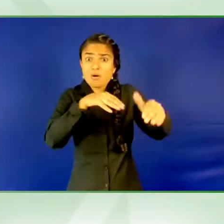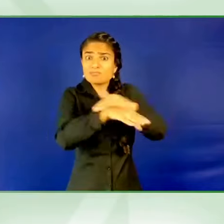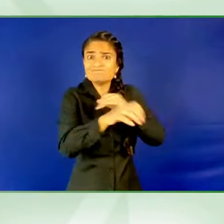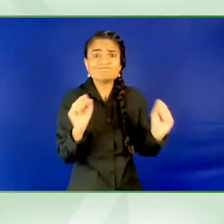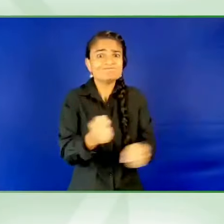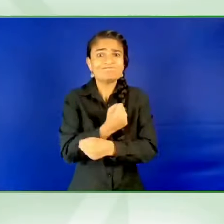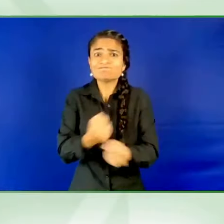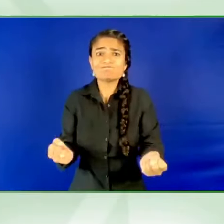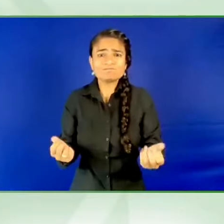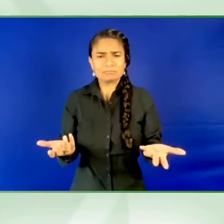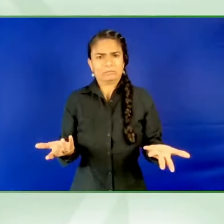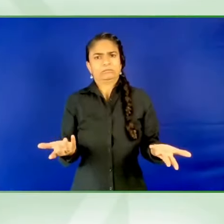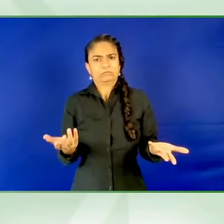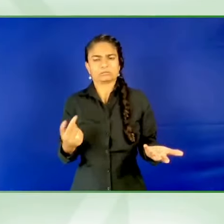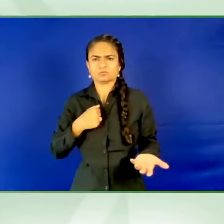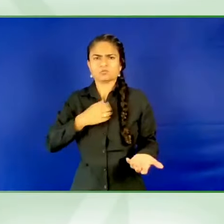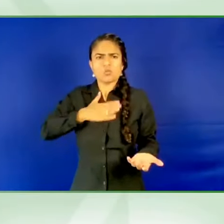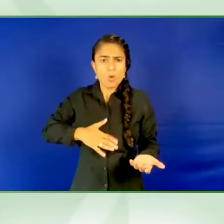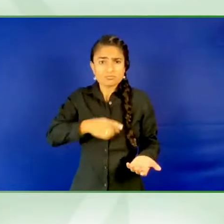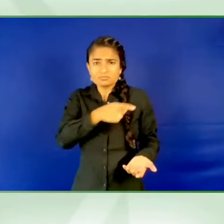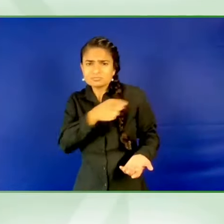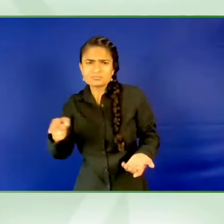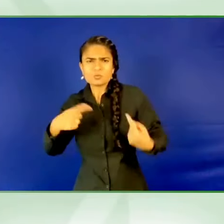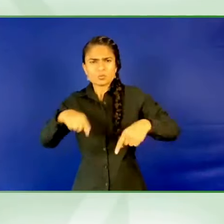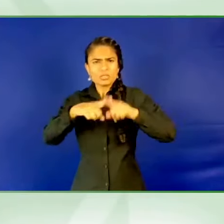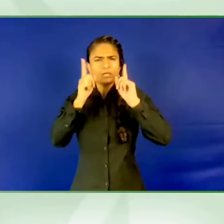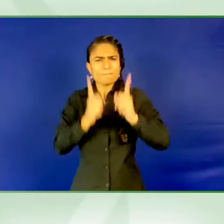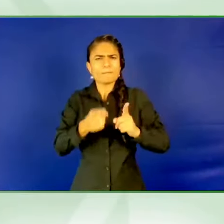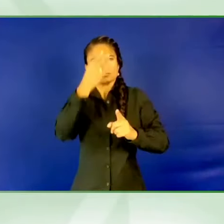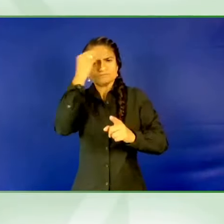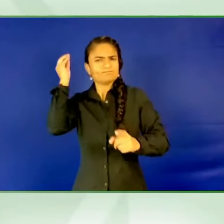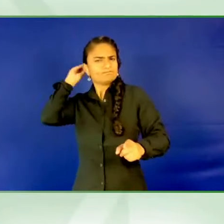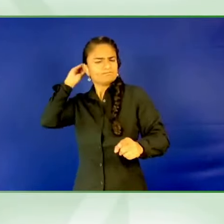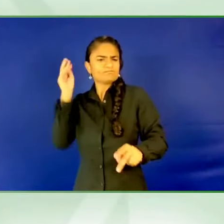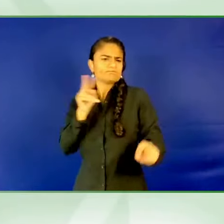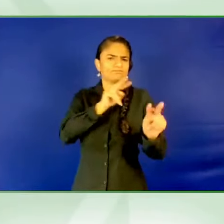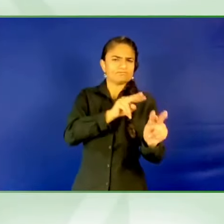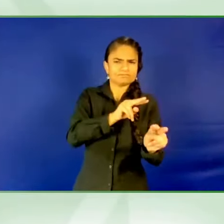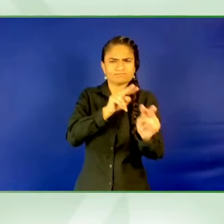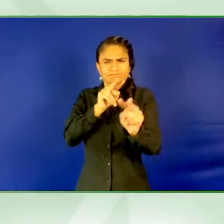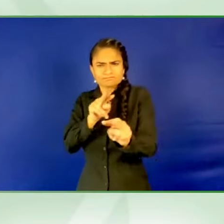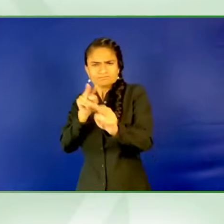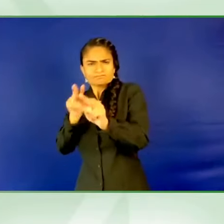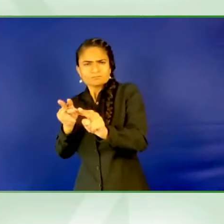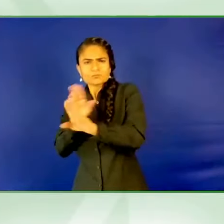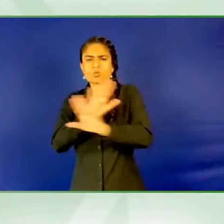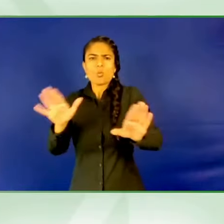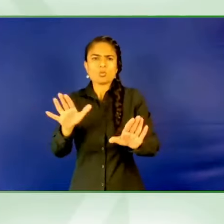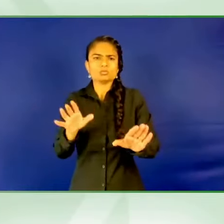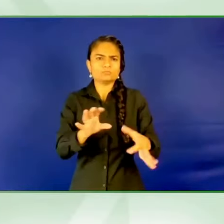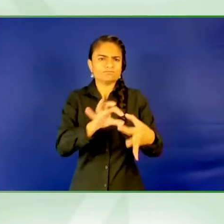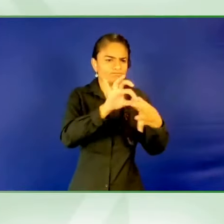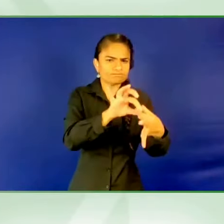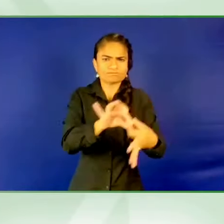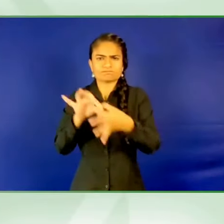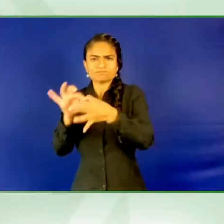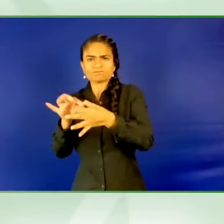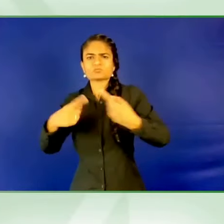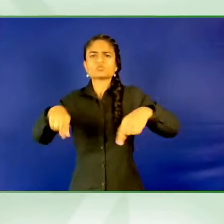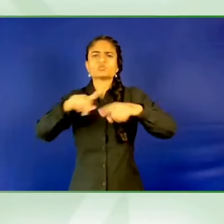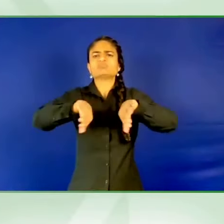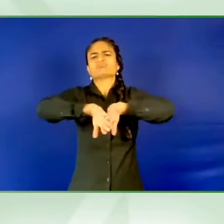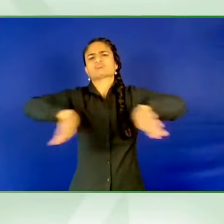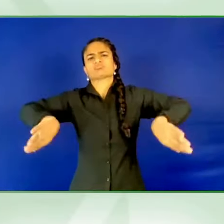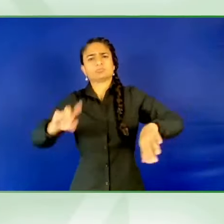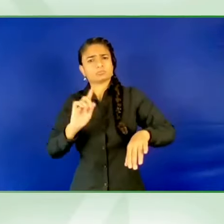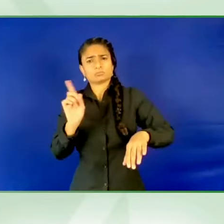gathers, and there we have a very interesting space where we can tackle education and astronomy. And then the COPUOS, which I said that we're